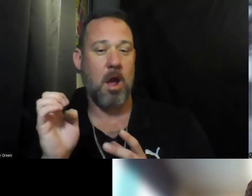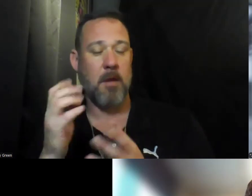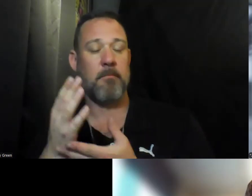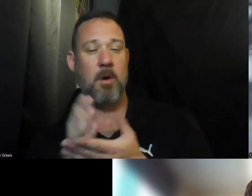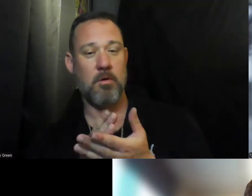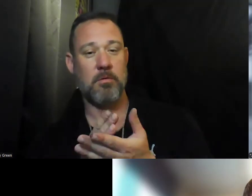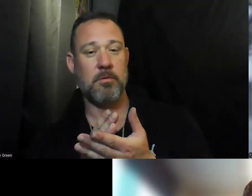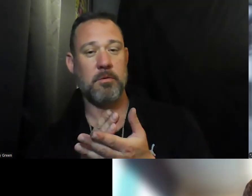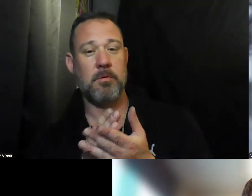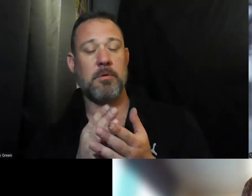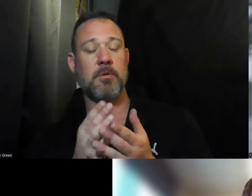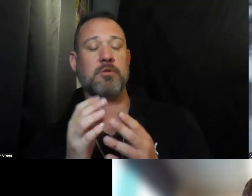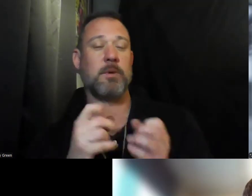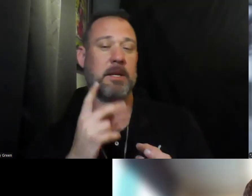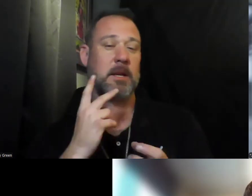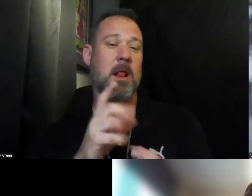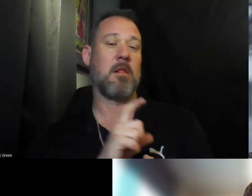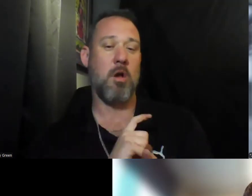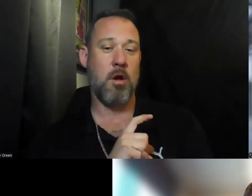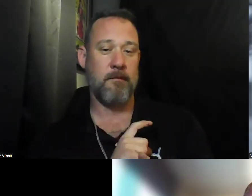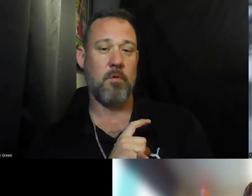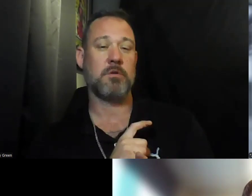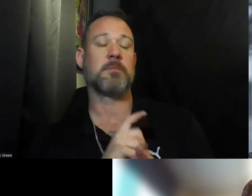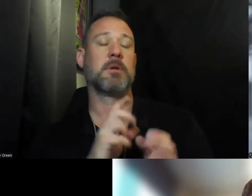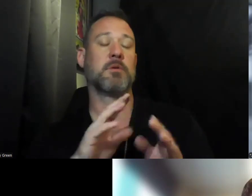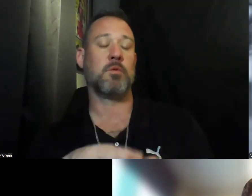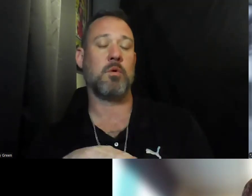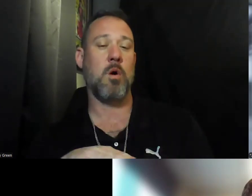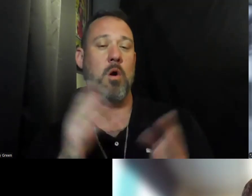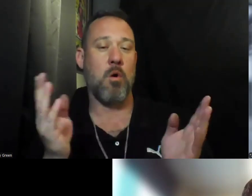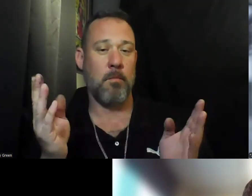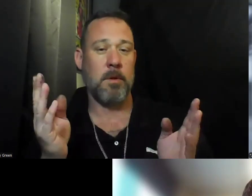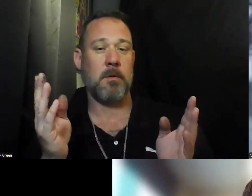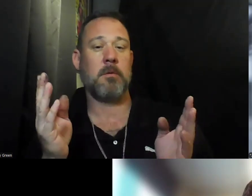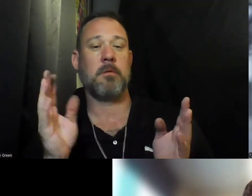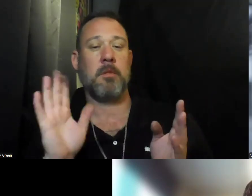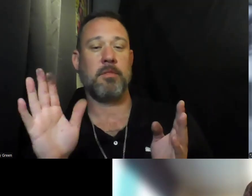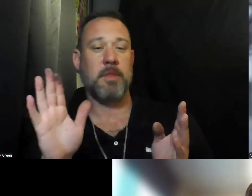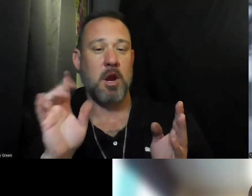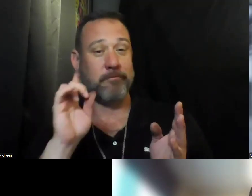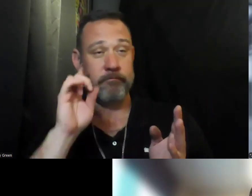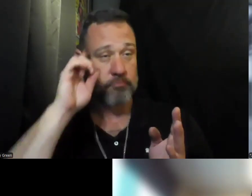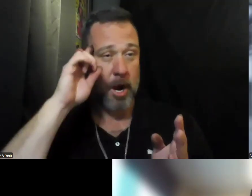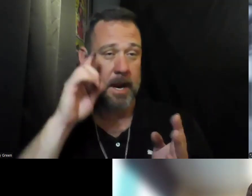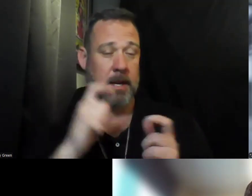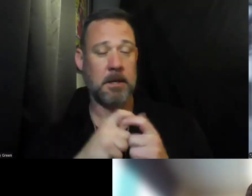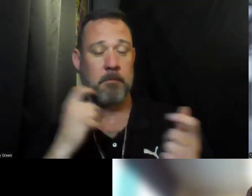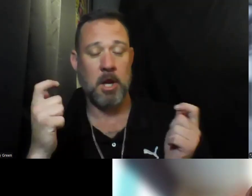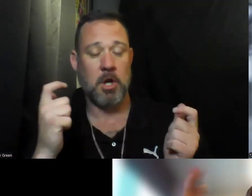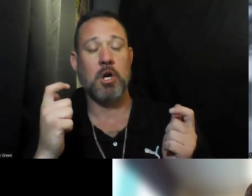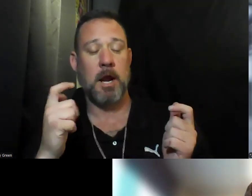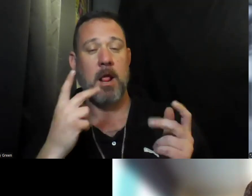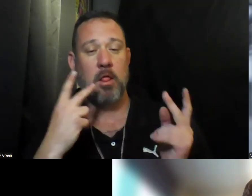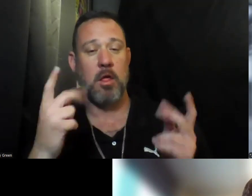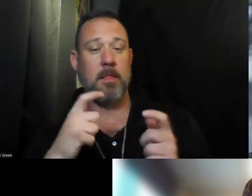I think we need to get law enforcement to open up their brain bigger and look at the